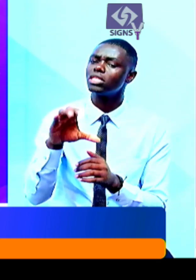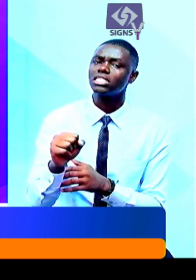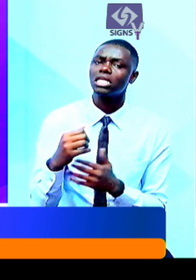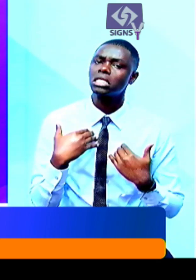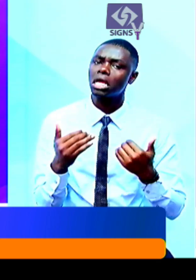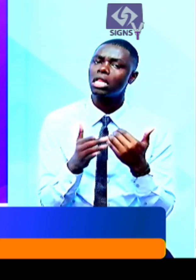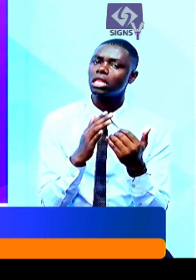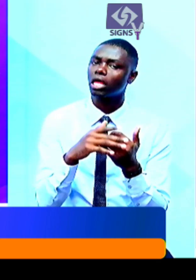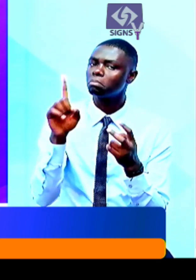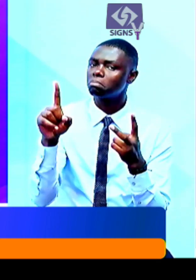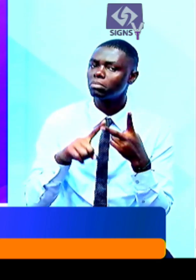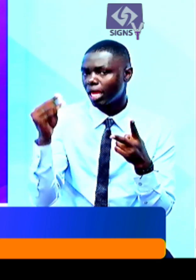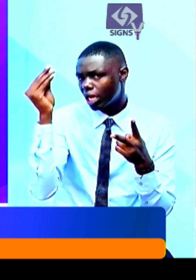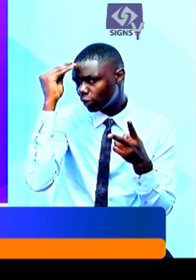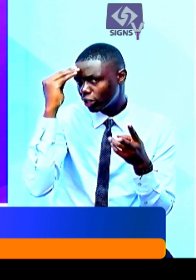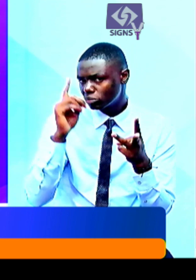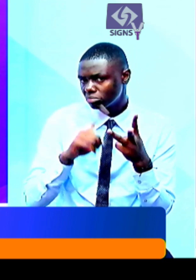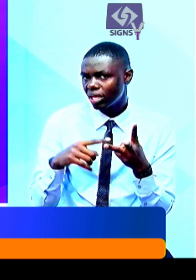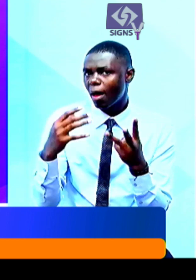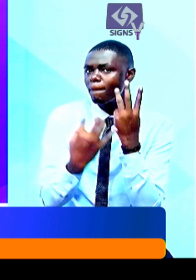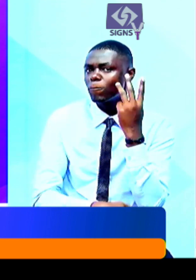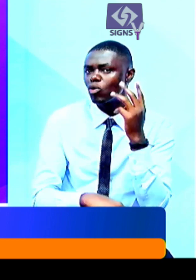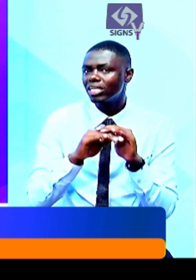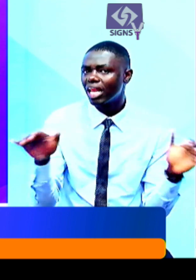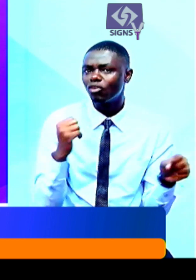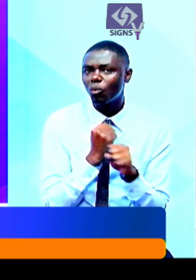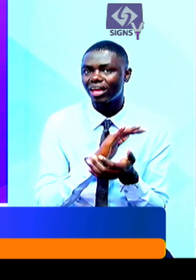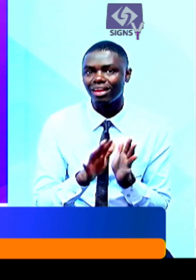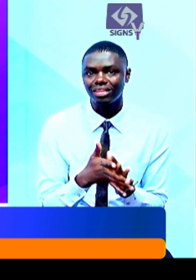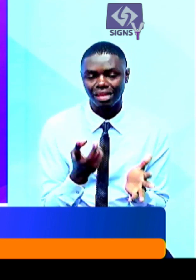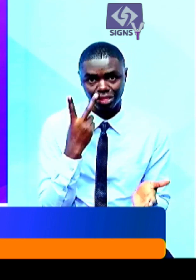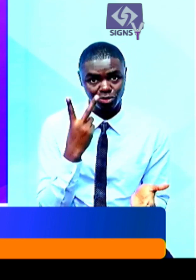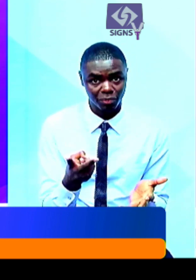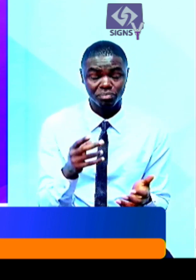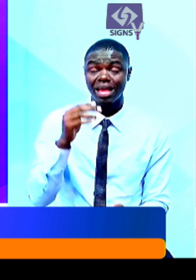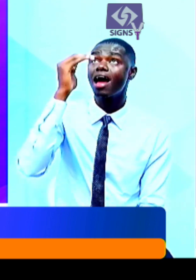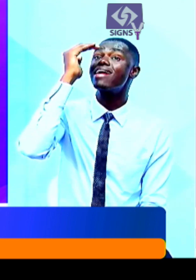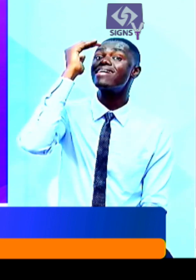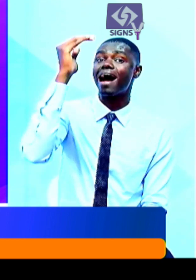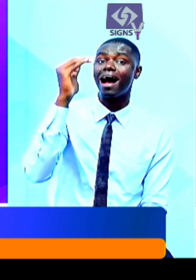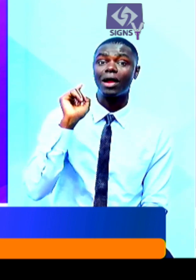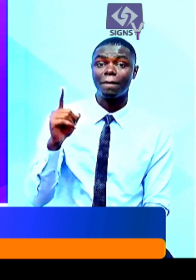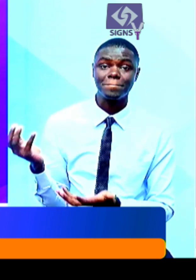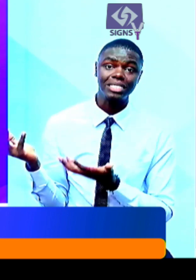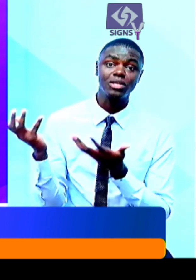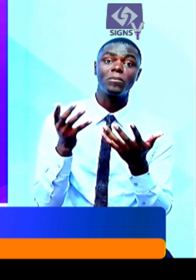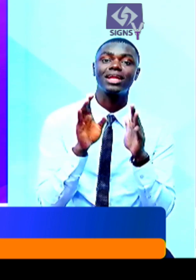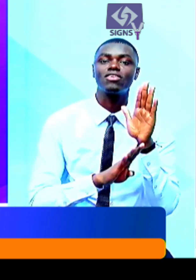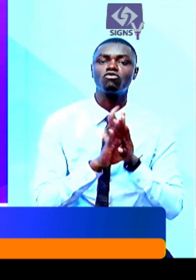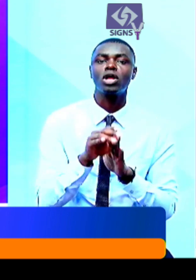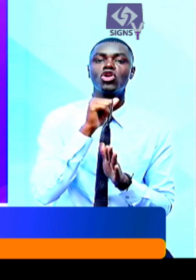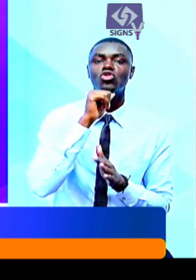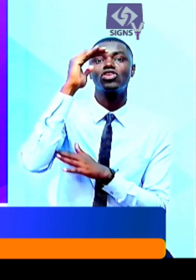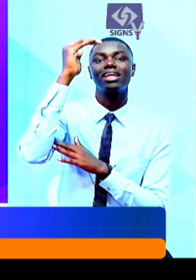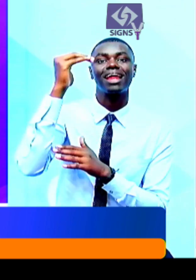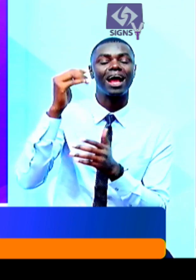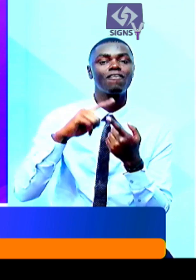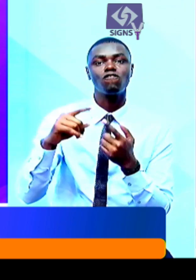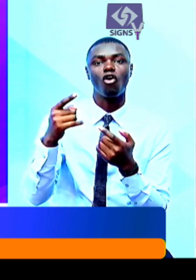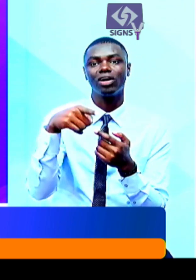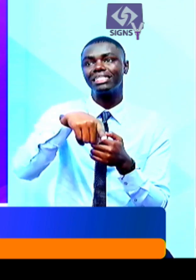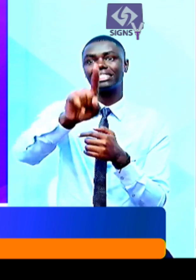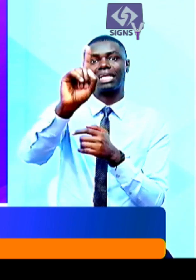healthcare, education, poverty level is not working. Ranks should bring development, not rank for its own sake.